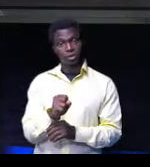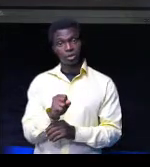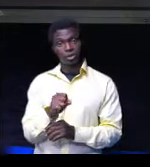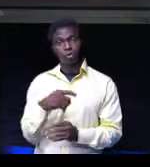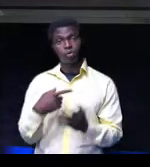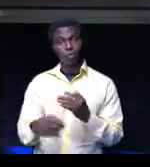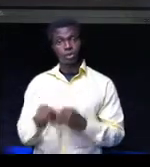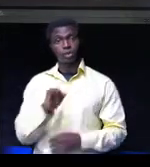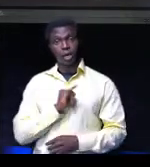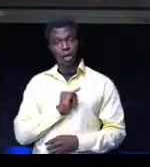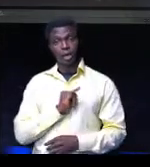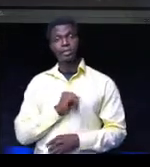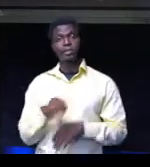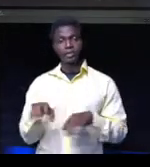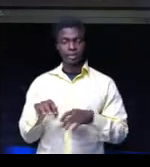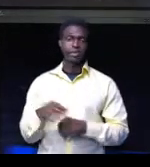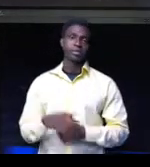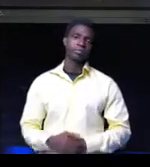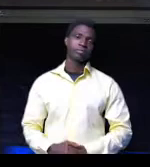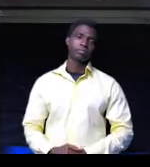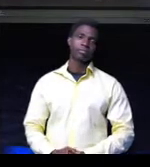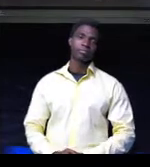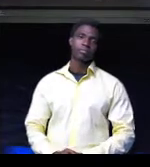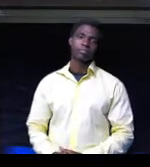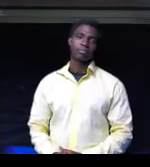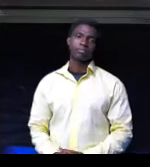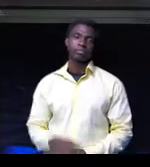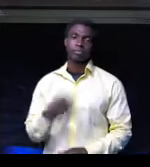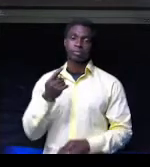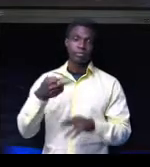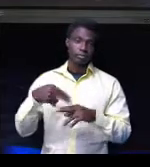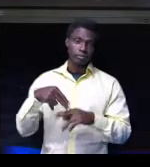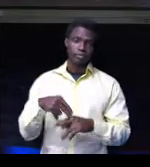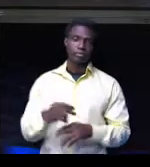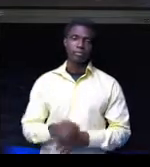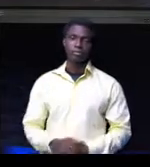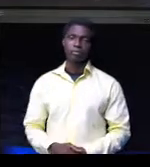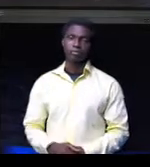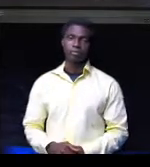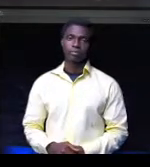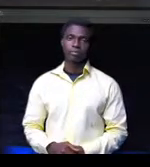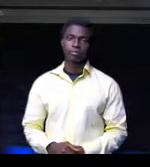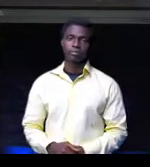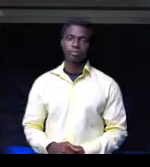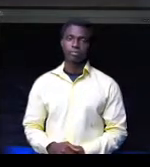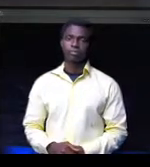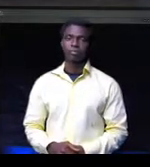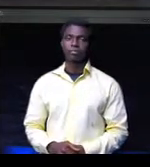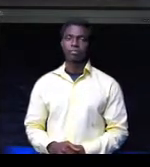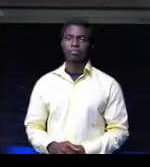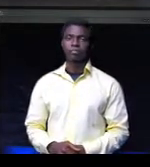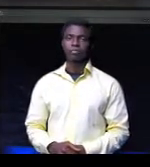emphasizing what I did. We are emphasizing I, the noun.